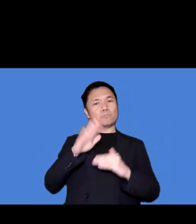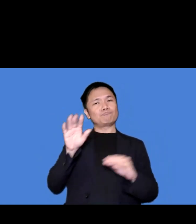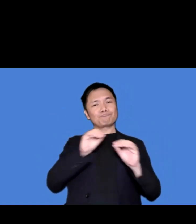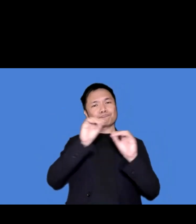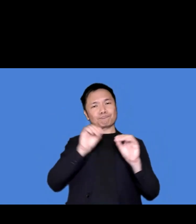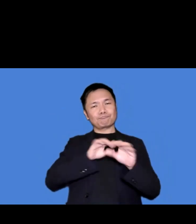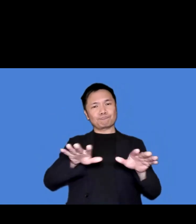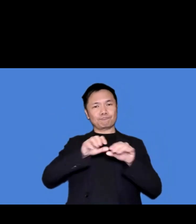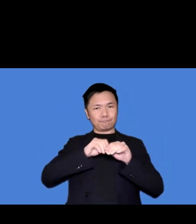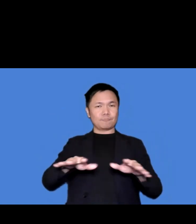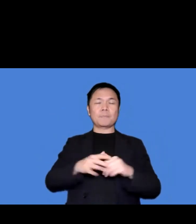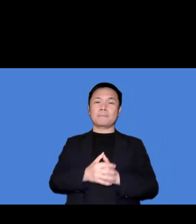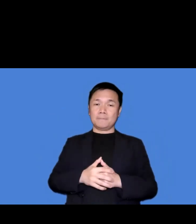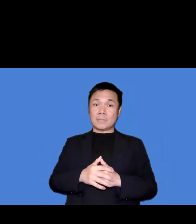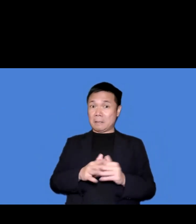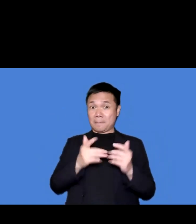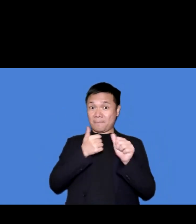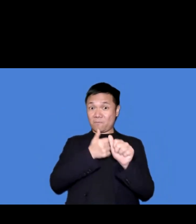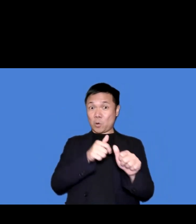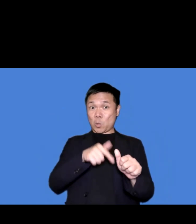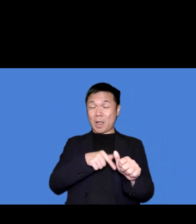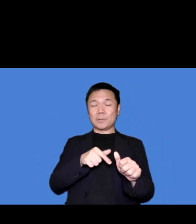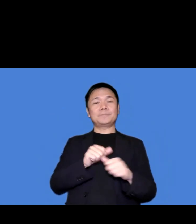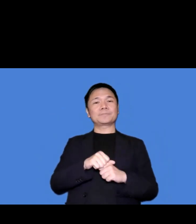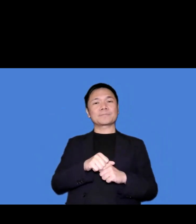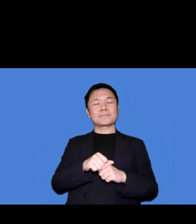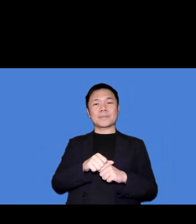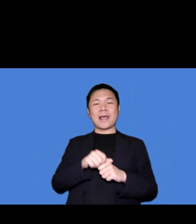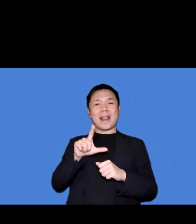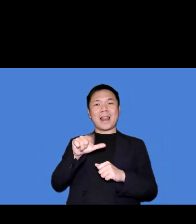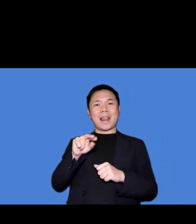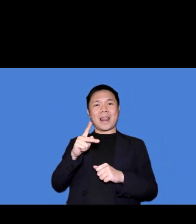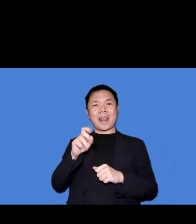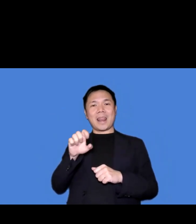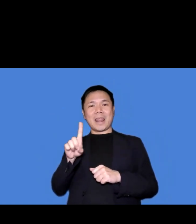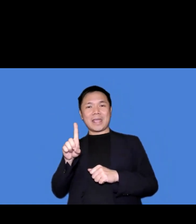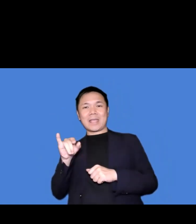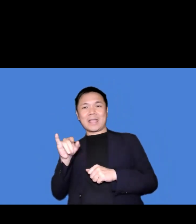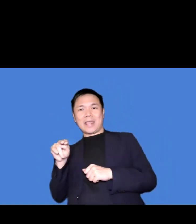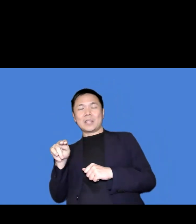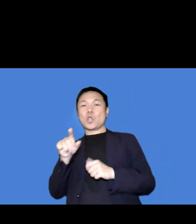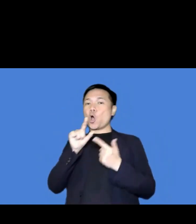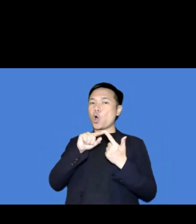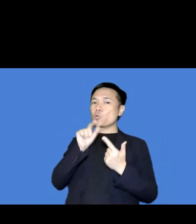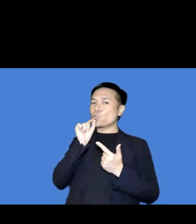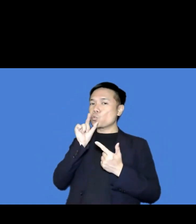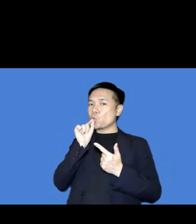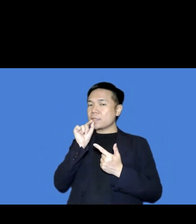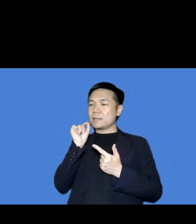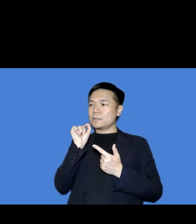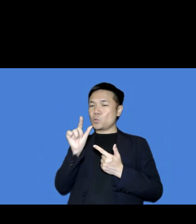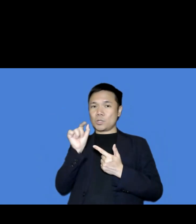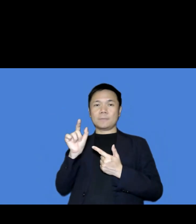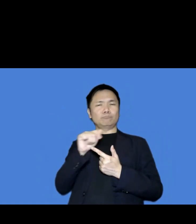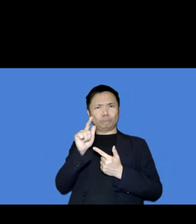webinars, and if you follow our socials, LinkedIn, Twitter, etc., you can definitely try to join one